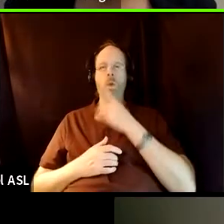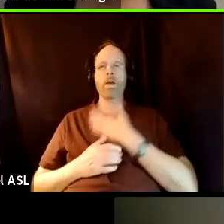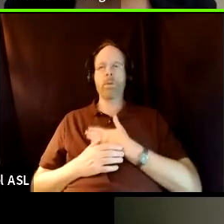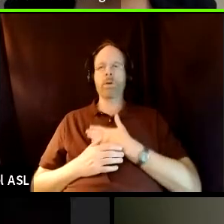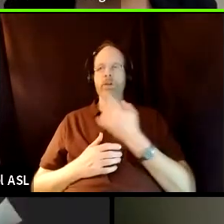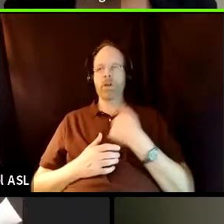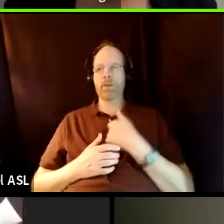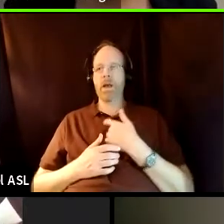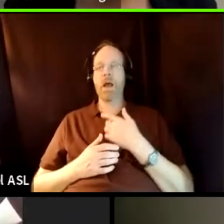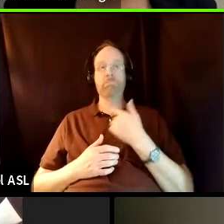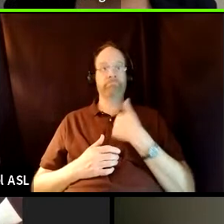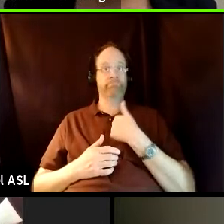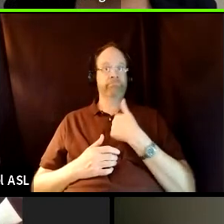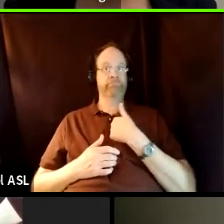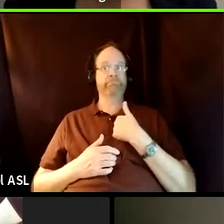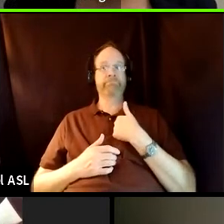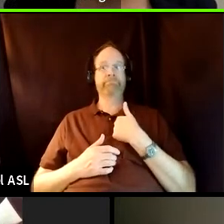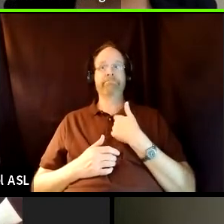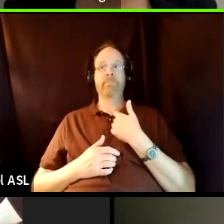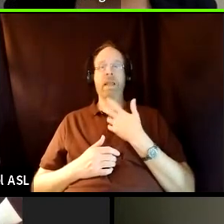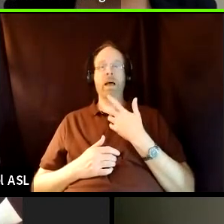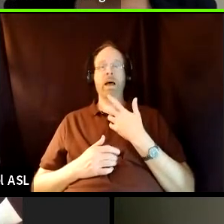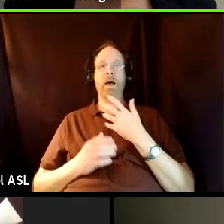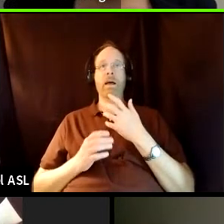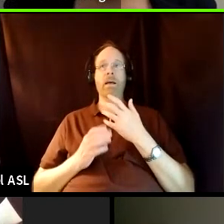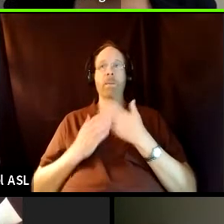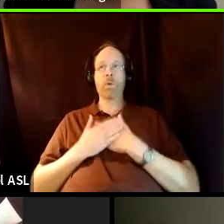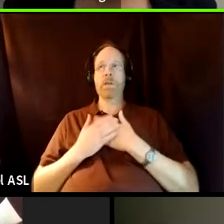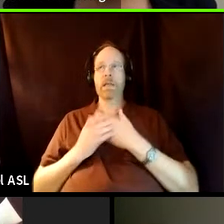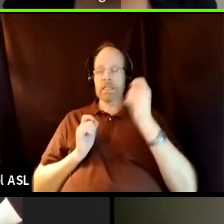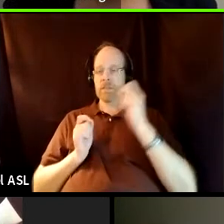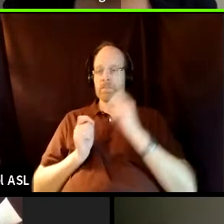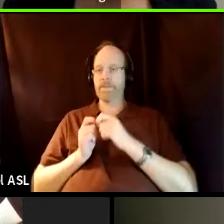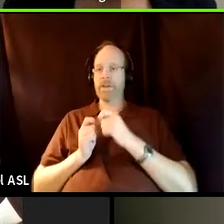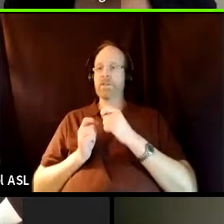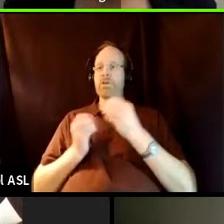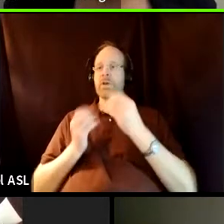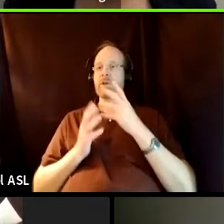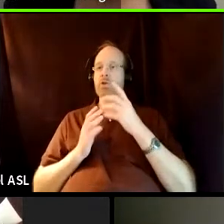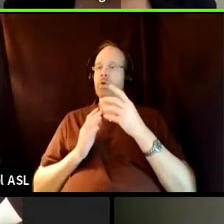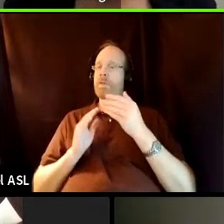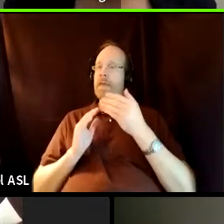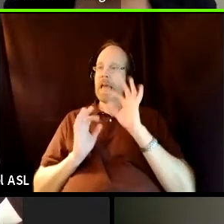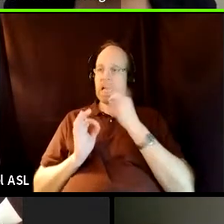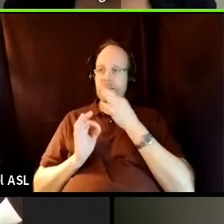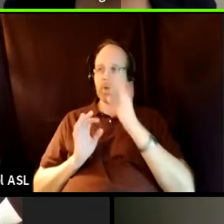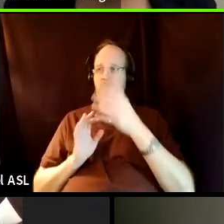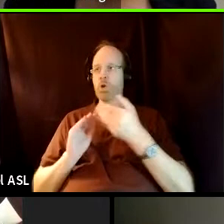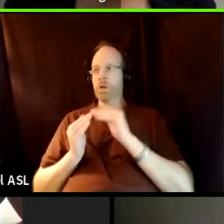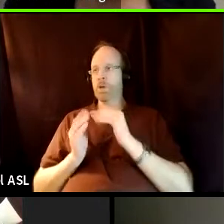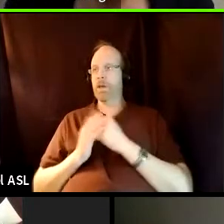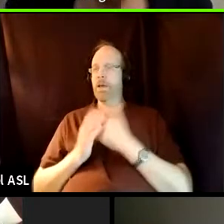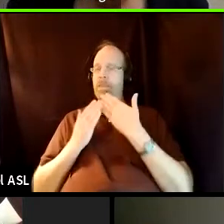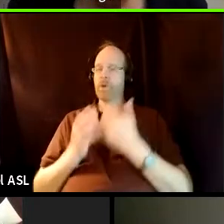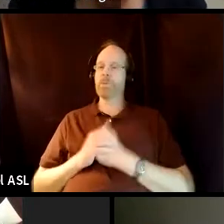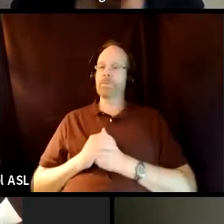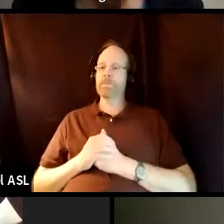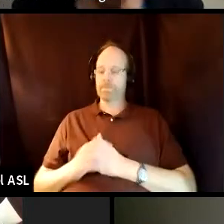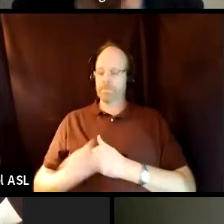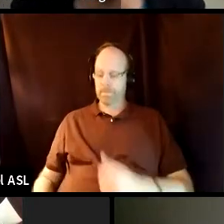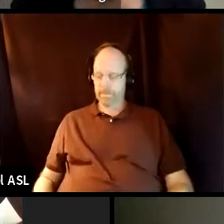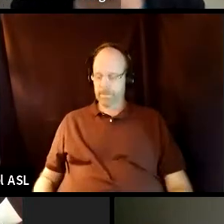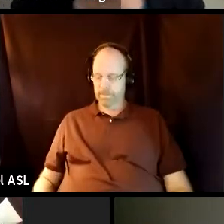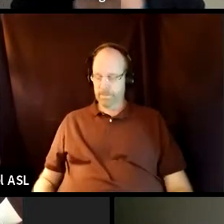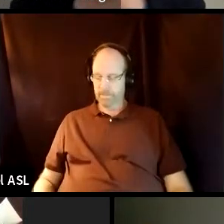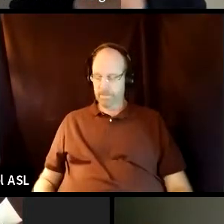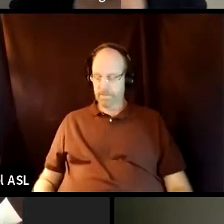I personally appreciate the specifics that you've given us. You're the expert in your community, and we appreciate that. Thank you. Well, thank you.